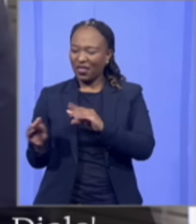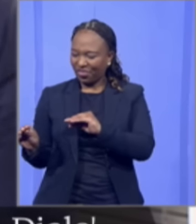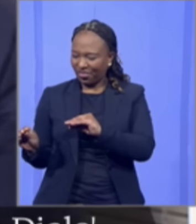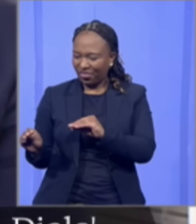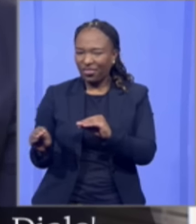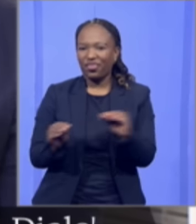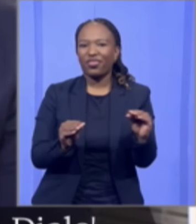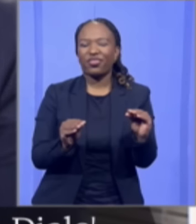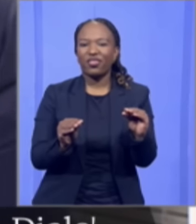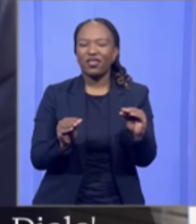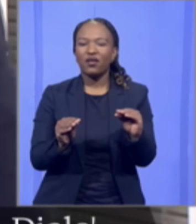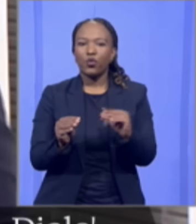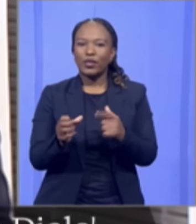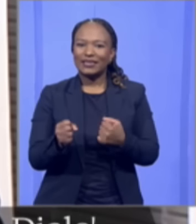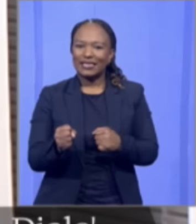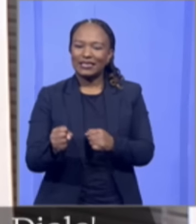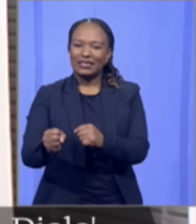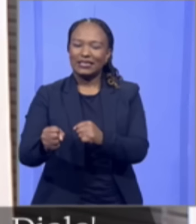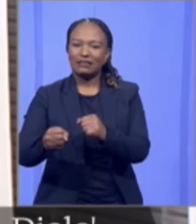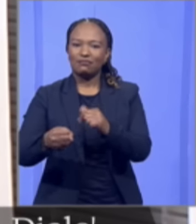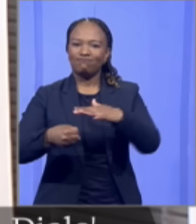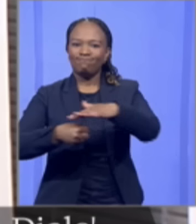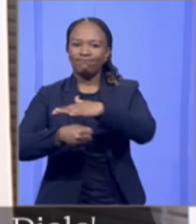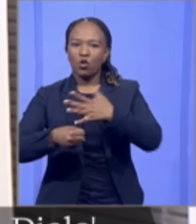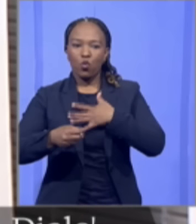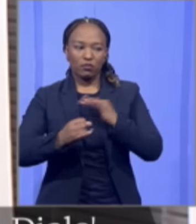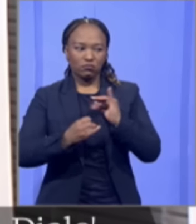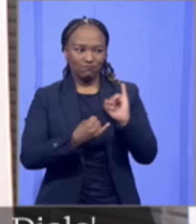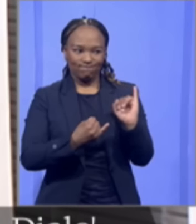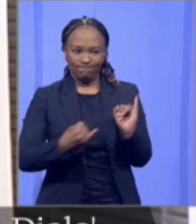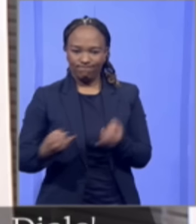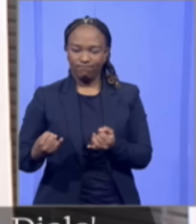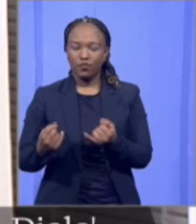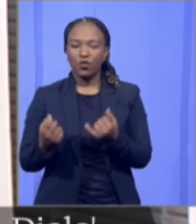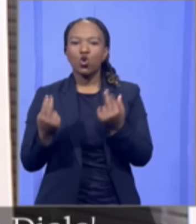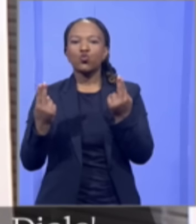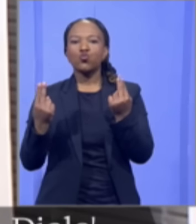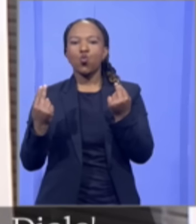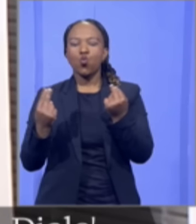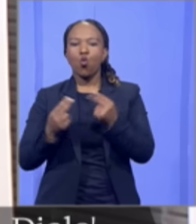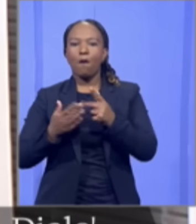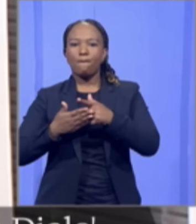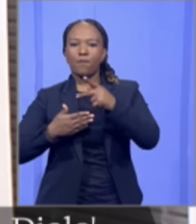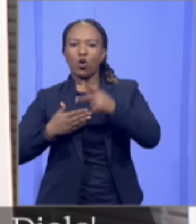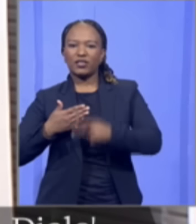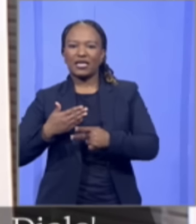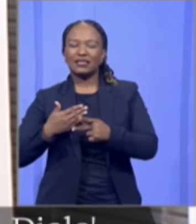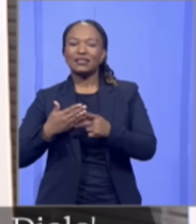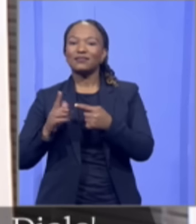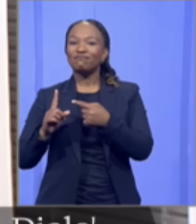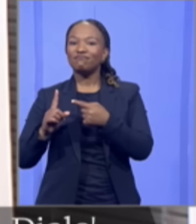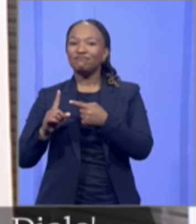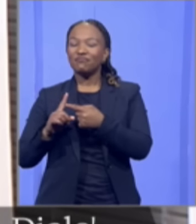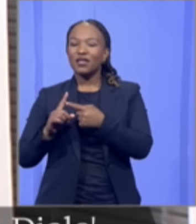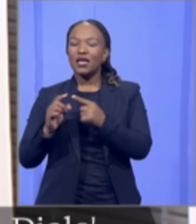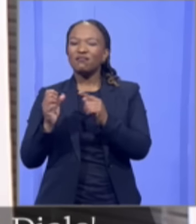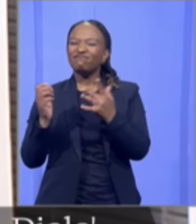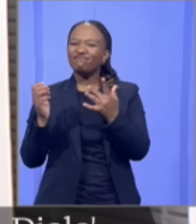at strategic areas where we need to introduce new infrastructure. So the MEC that will be responsible for infrastructure